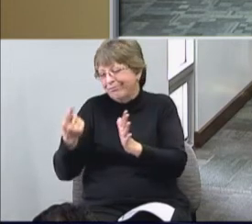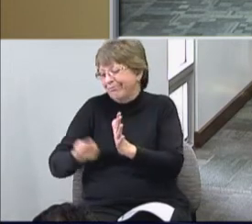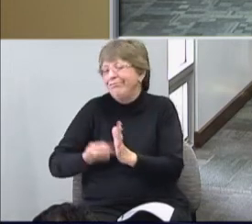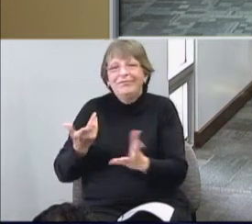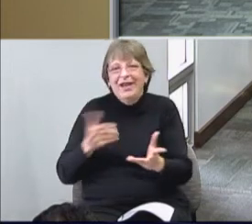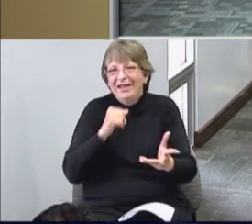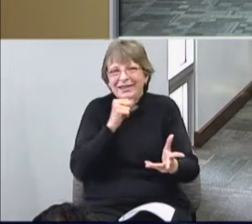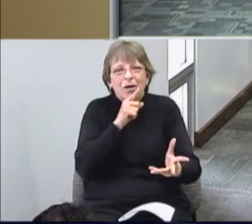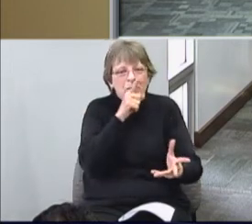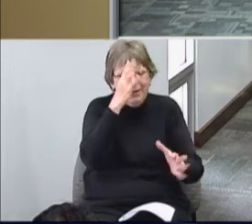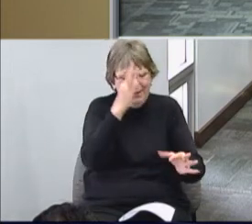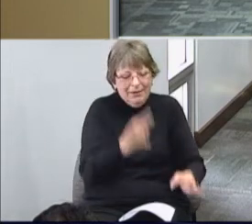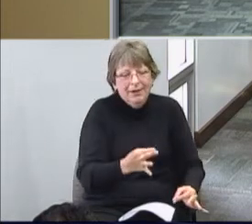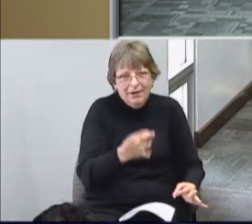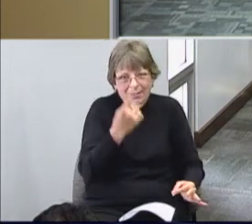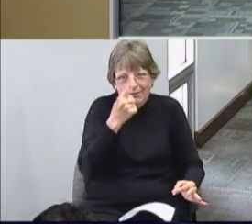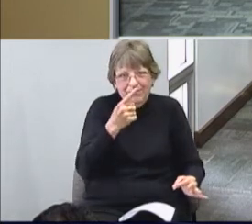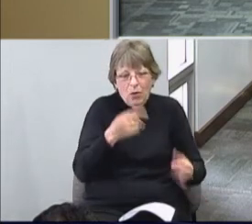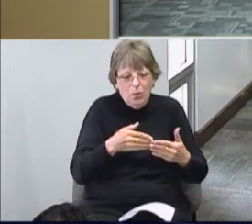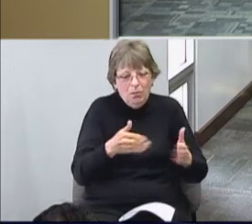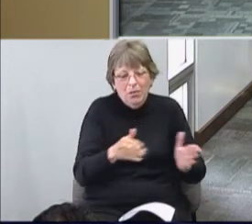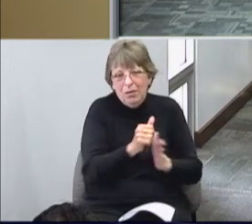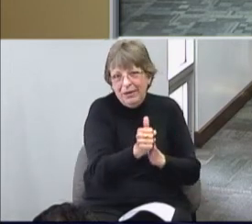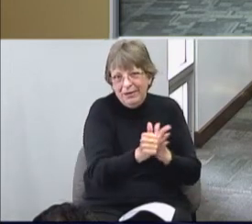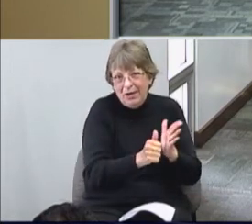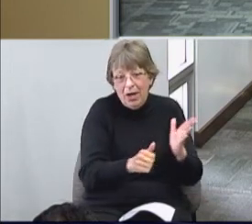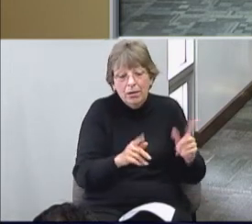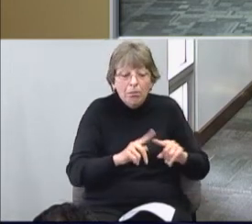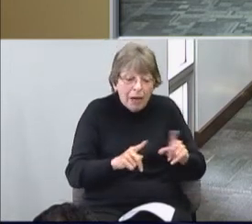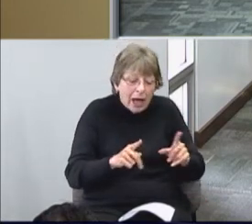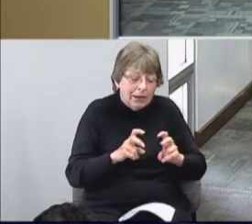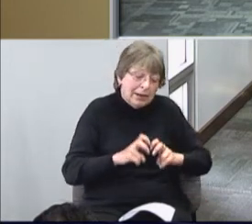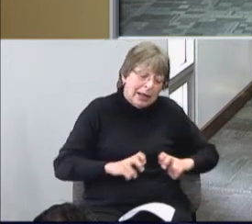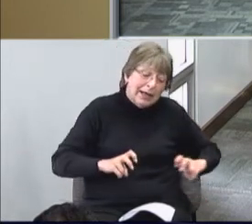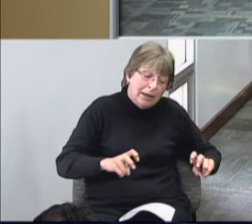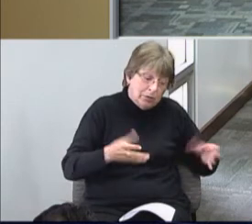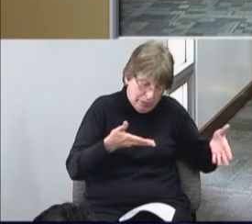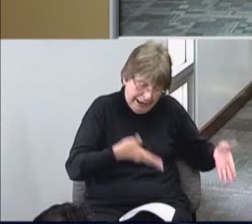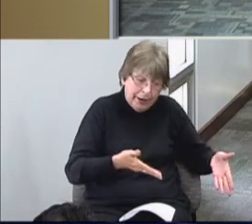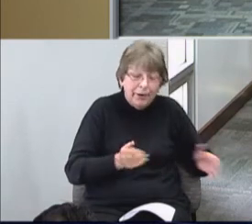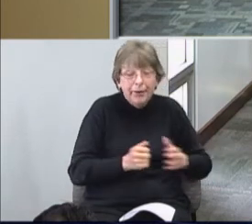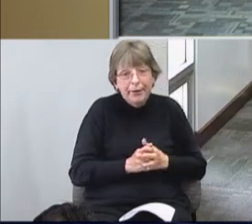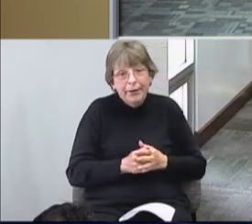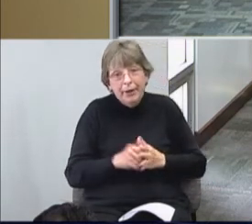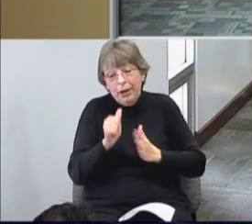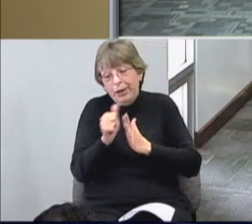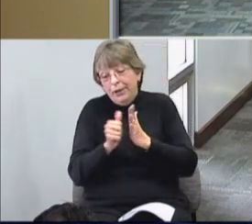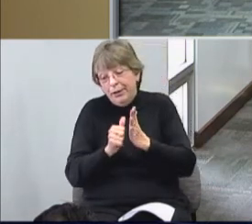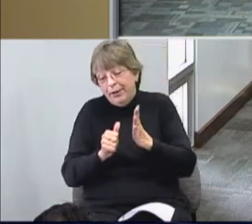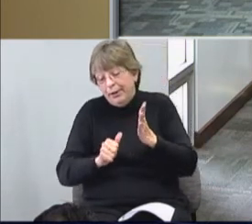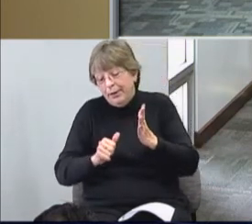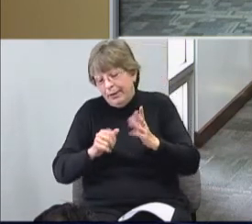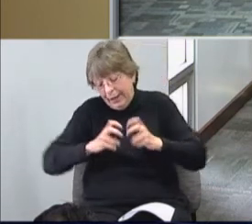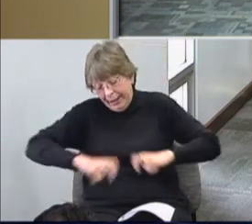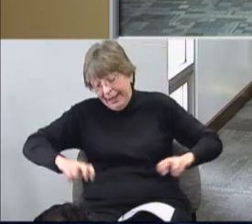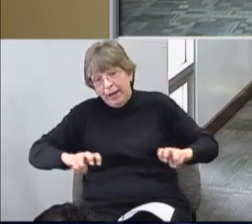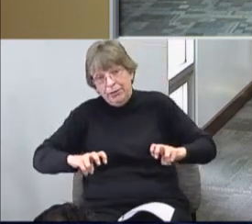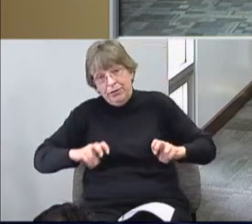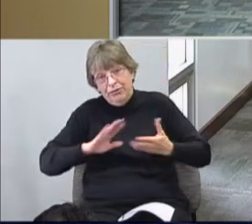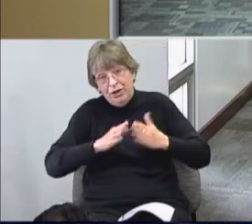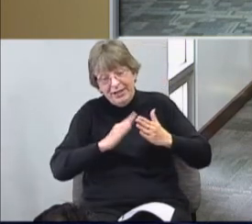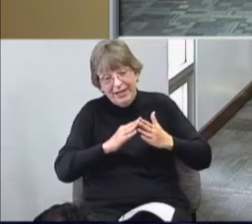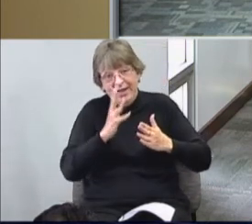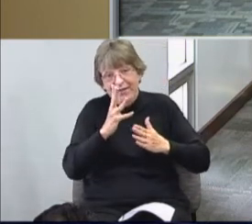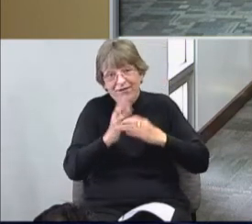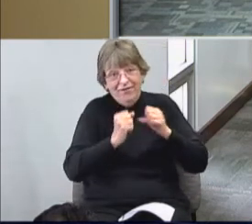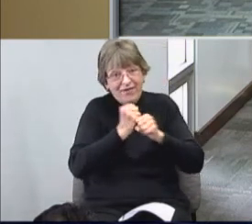an ordinance for, public art. Although the council, the council 5 years from now can get rid of this ordinance.